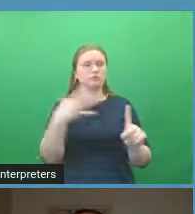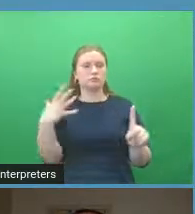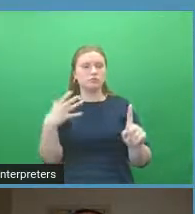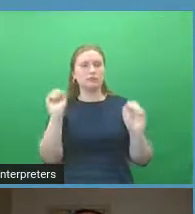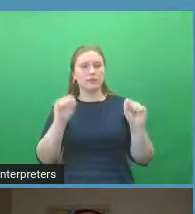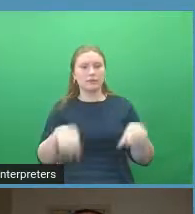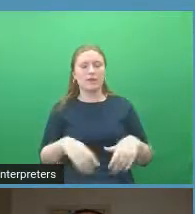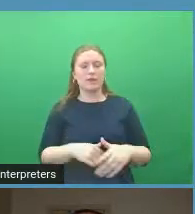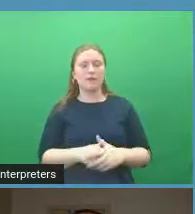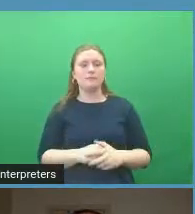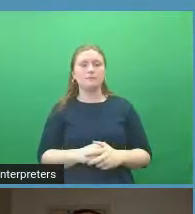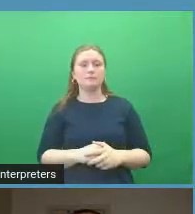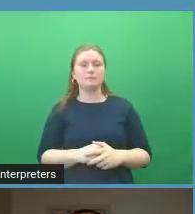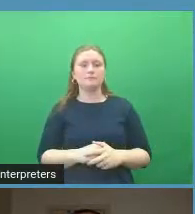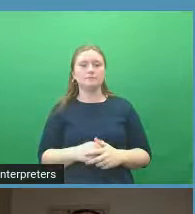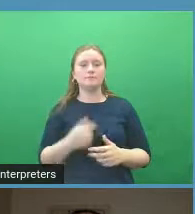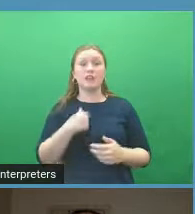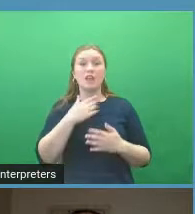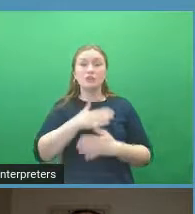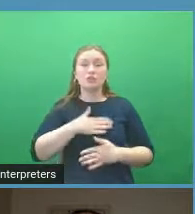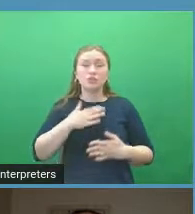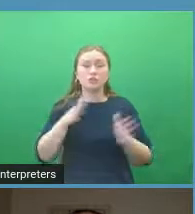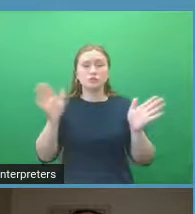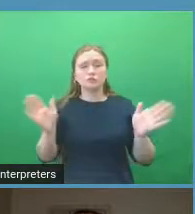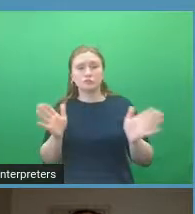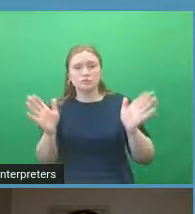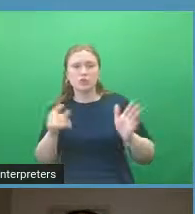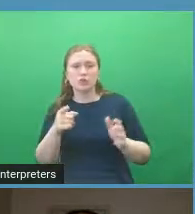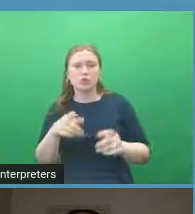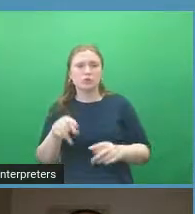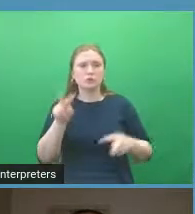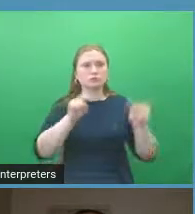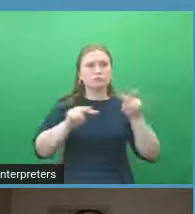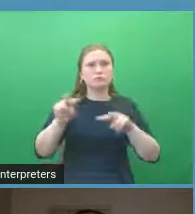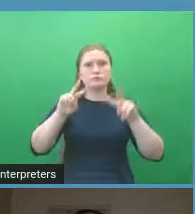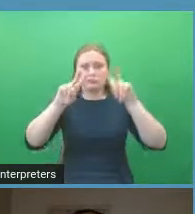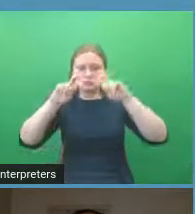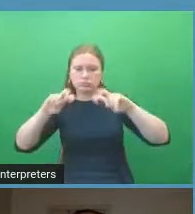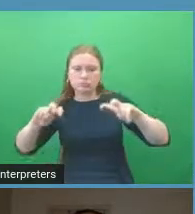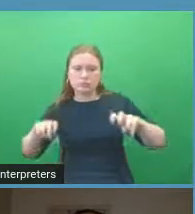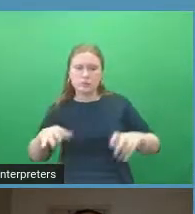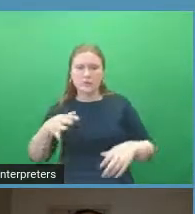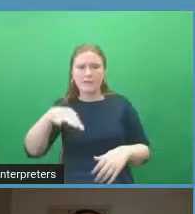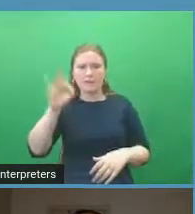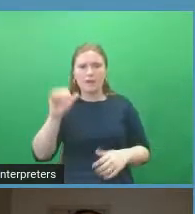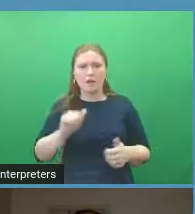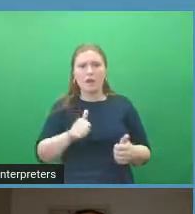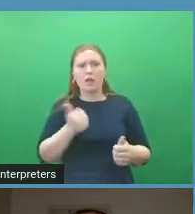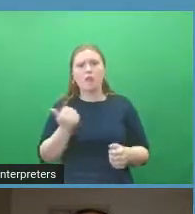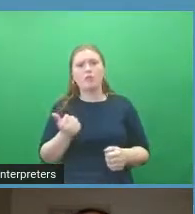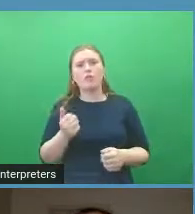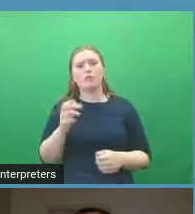at other resources that are out there instead of redefining the wheel. Things change and approaches change.